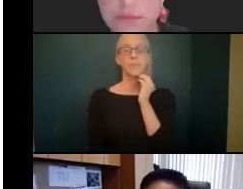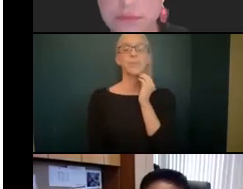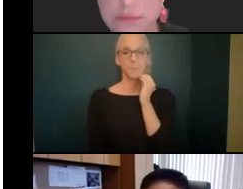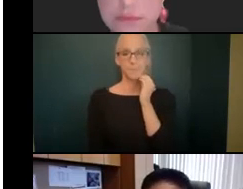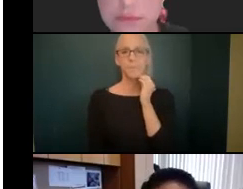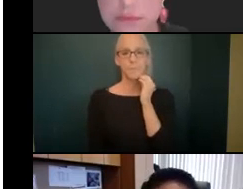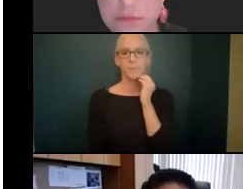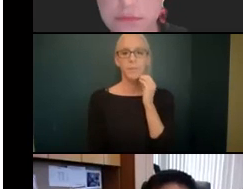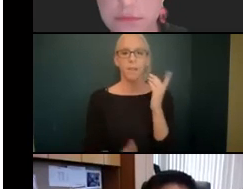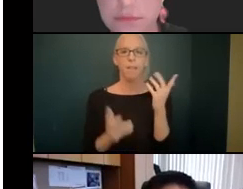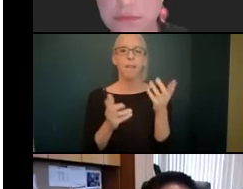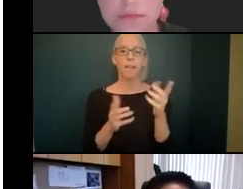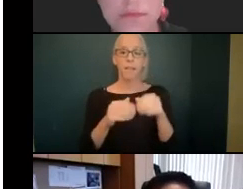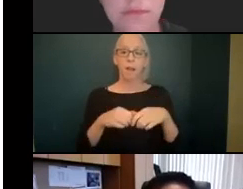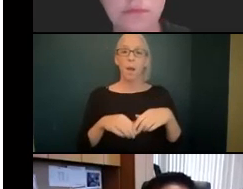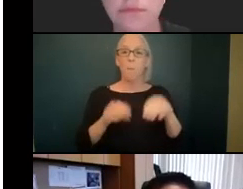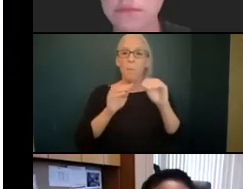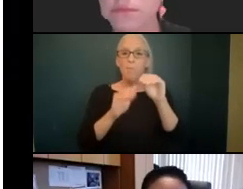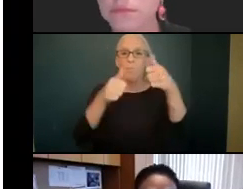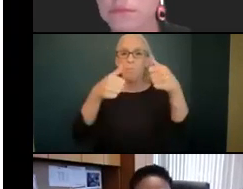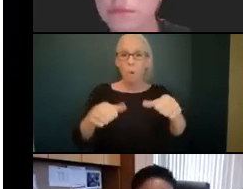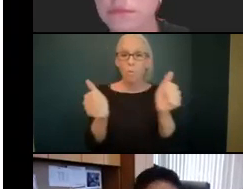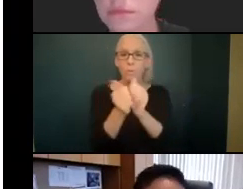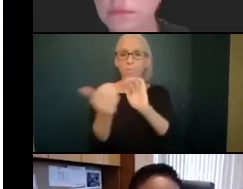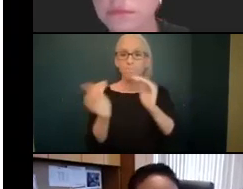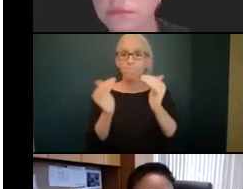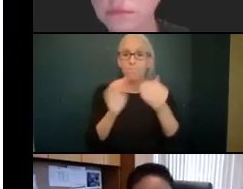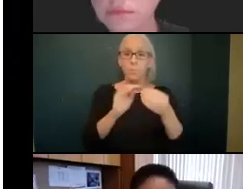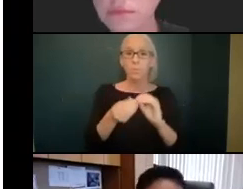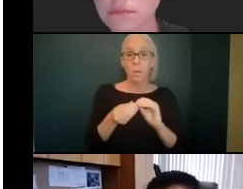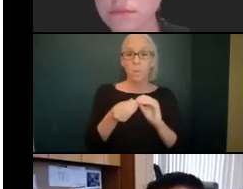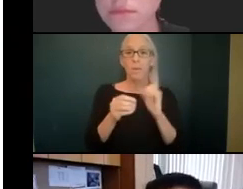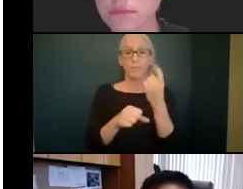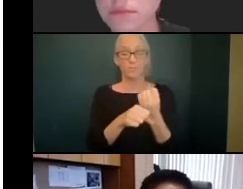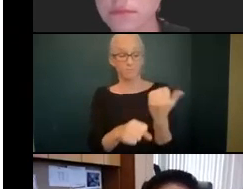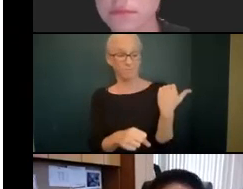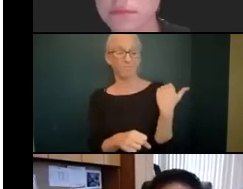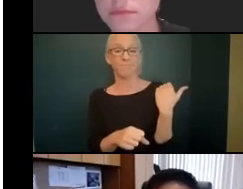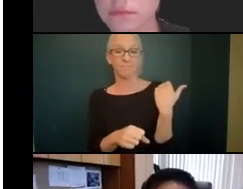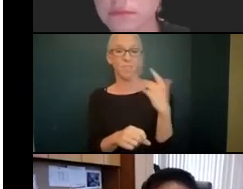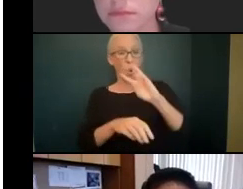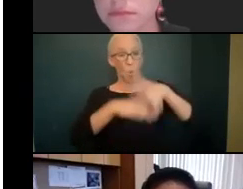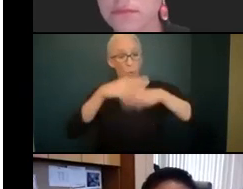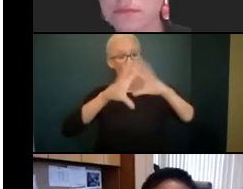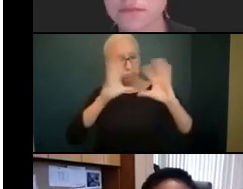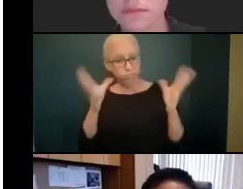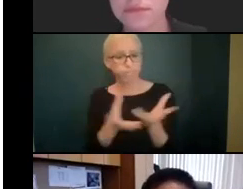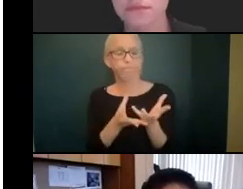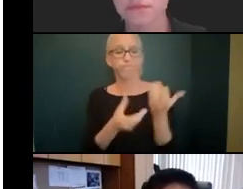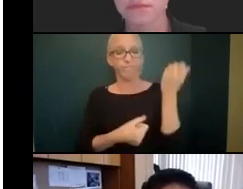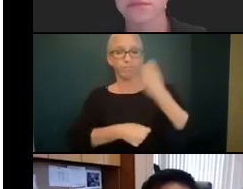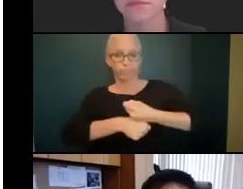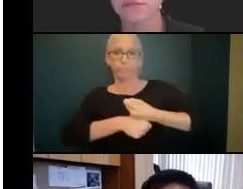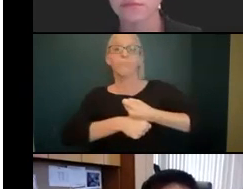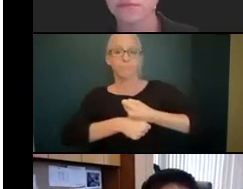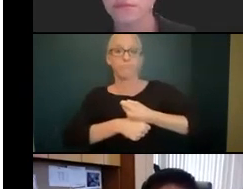that in comparison in terms of numbers. This is where we were back in March when the whole world stopped, March of 2019,